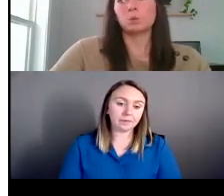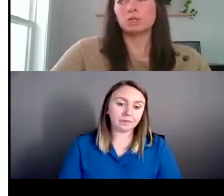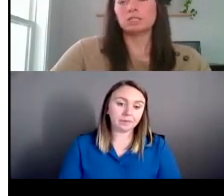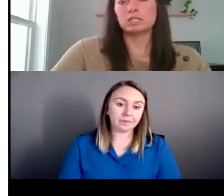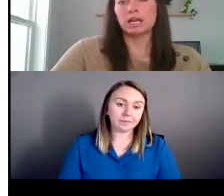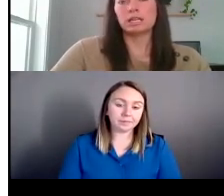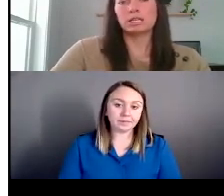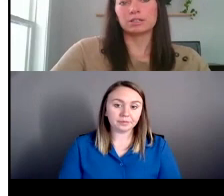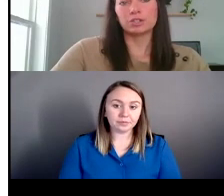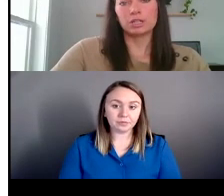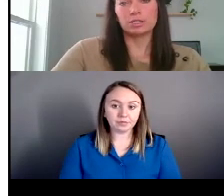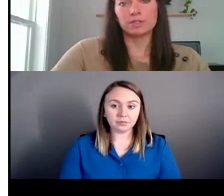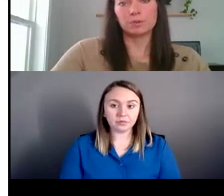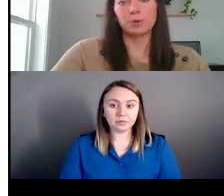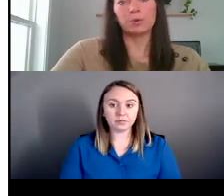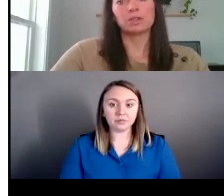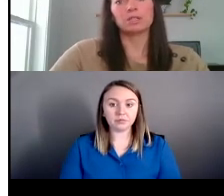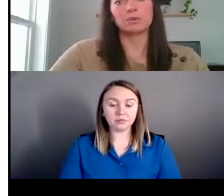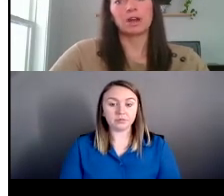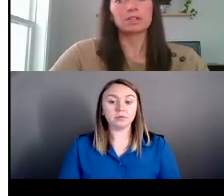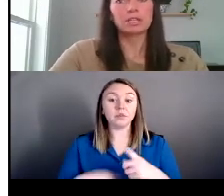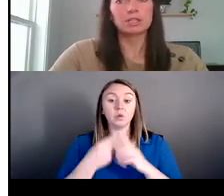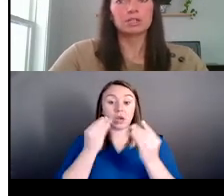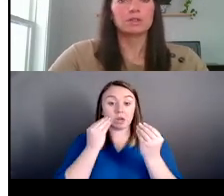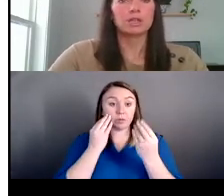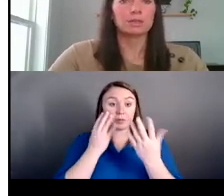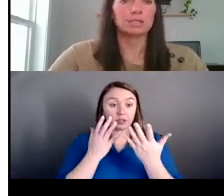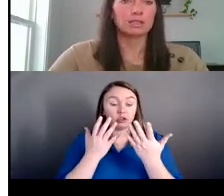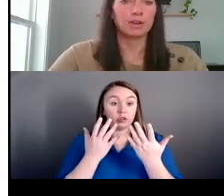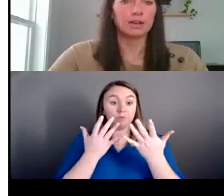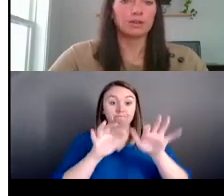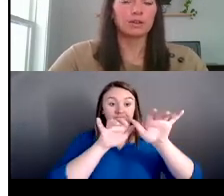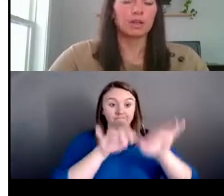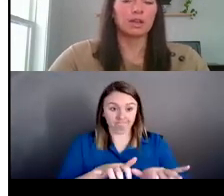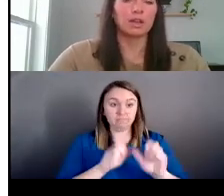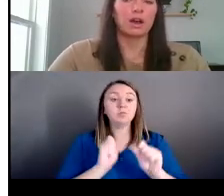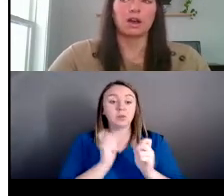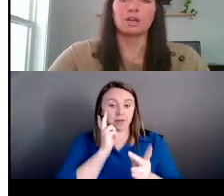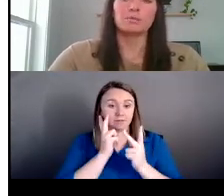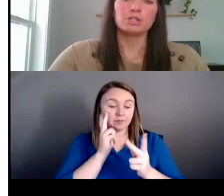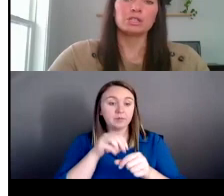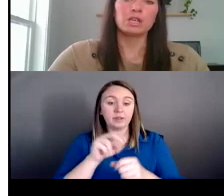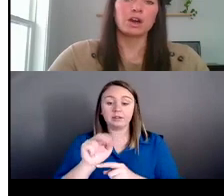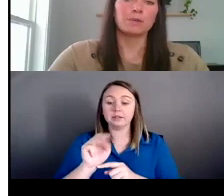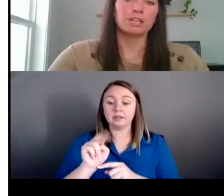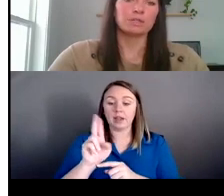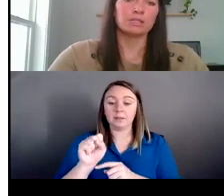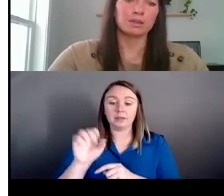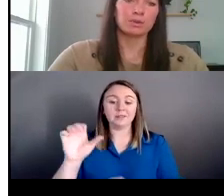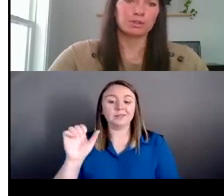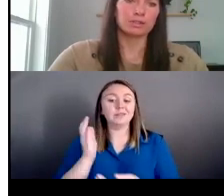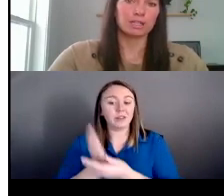So once this data is entered, it is visible within the demographics section of the NamUs case file. And I mentioned that the update